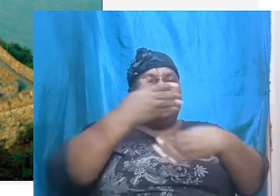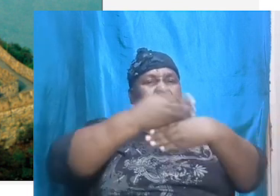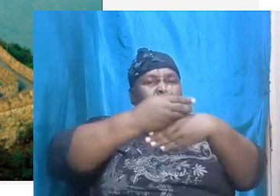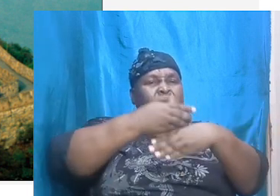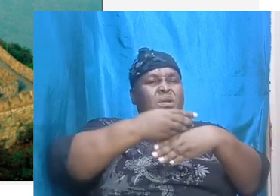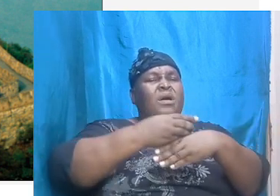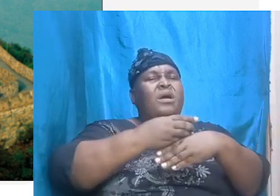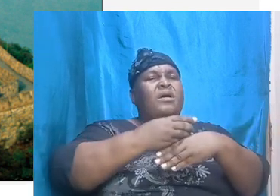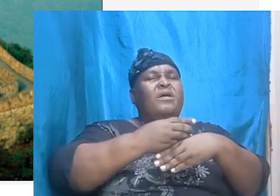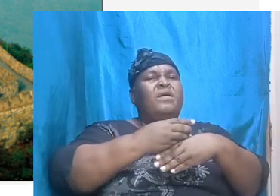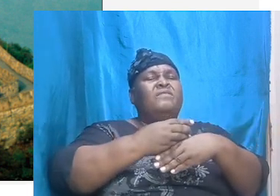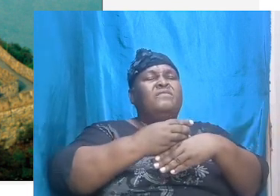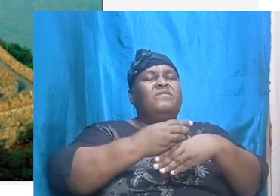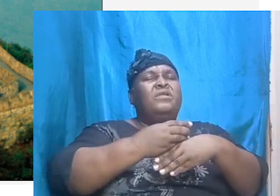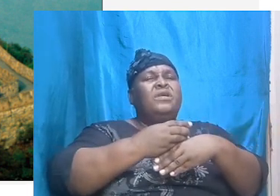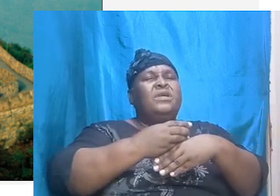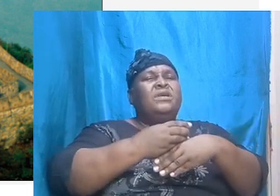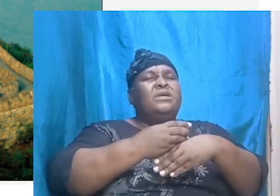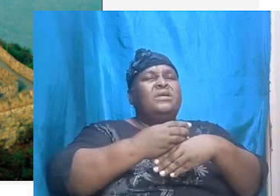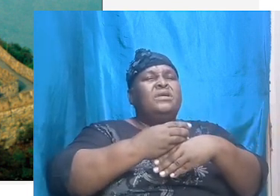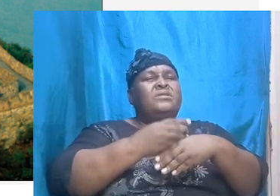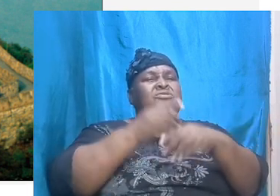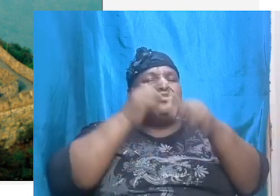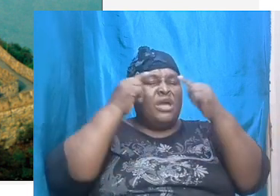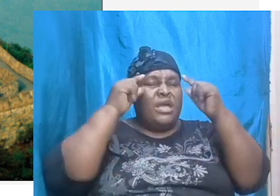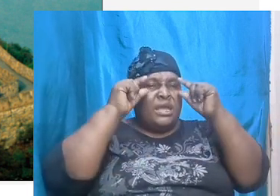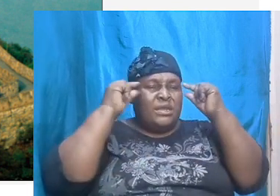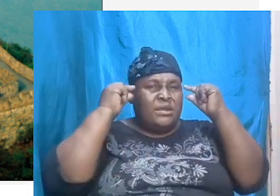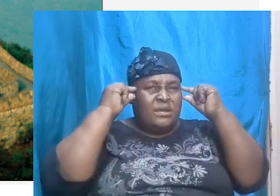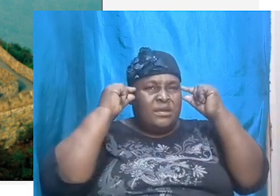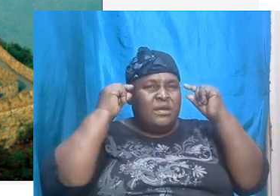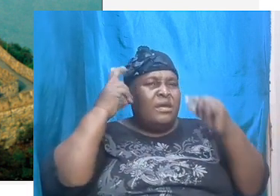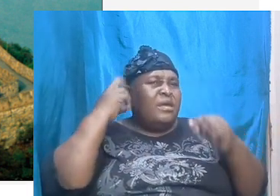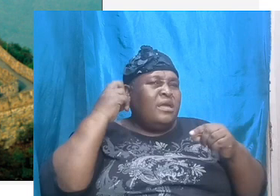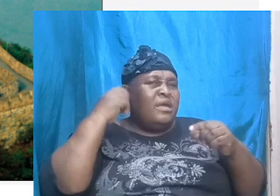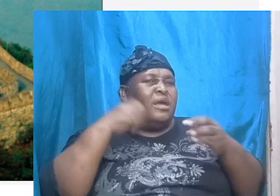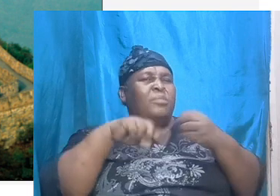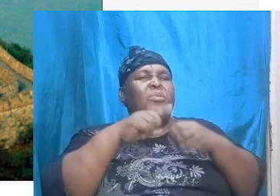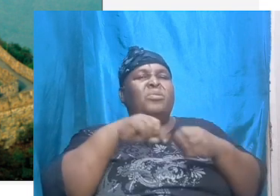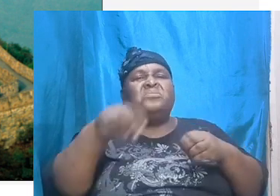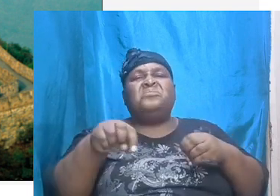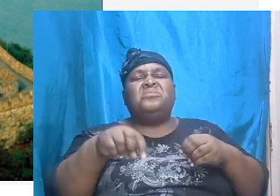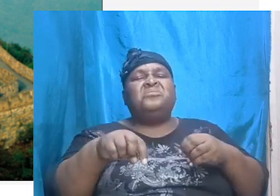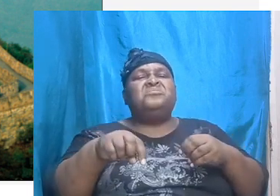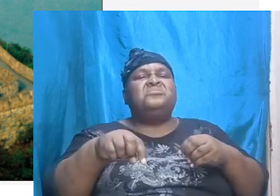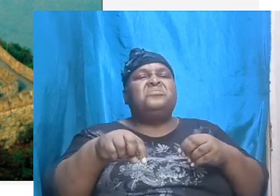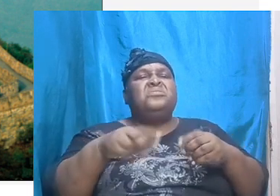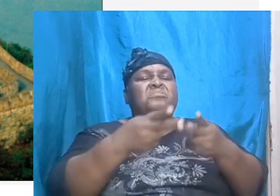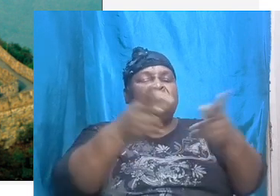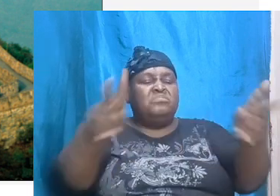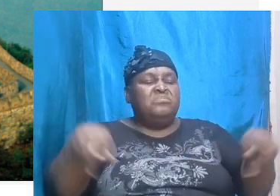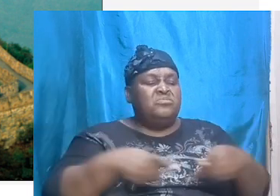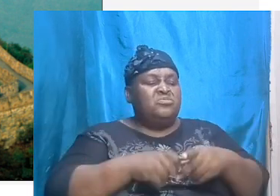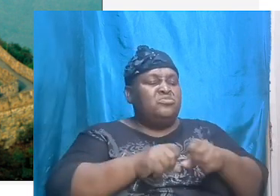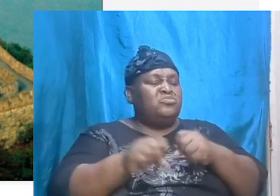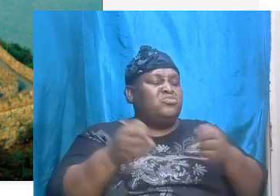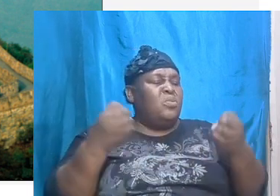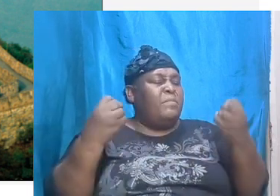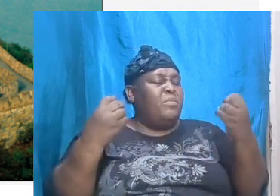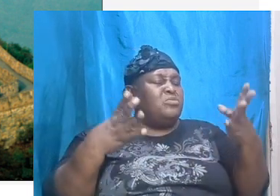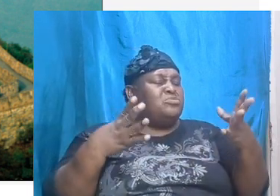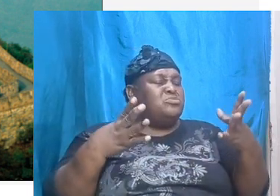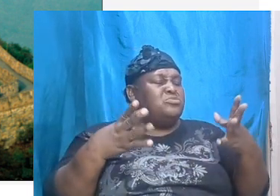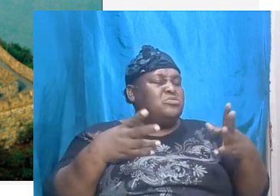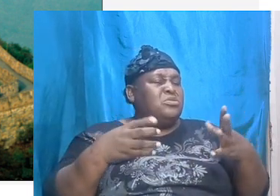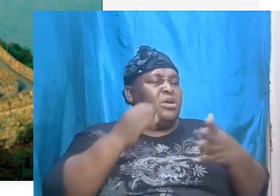China. And we have heard about this place so much. Amen. But there's so much things we can learn from history itself.